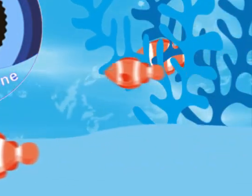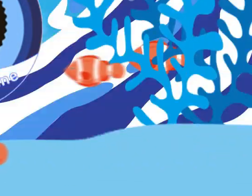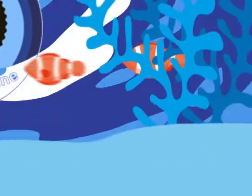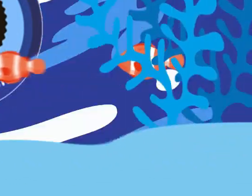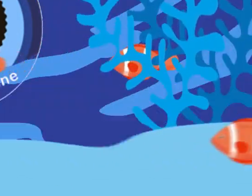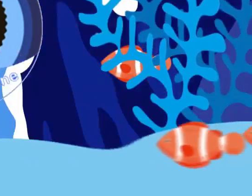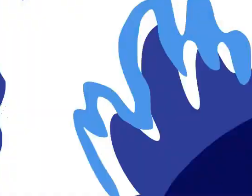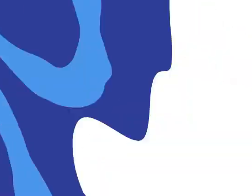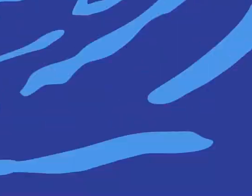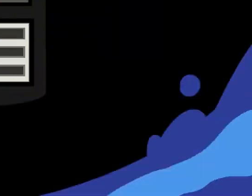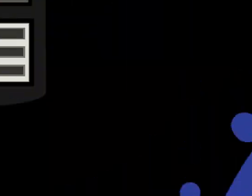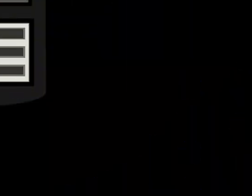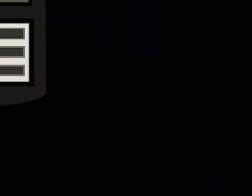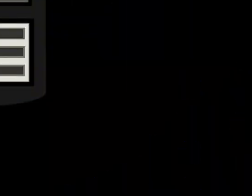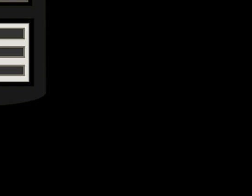BIMS TV.